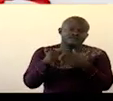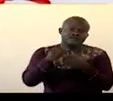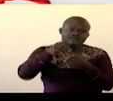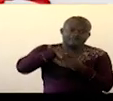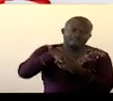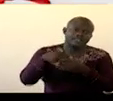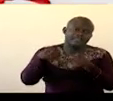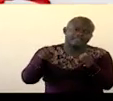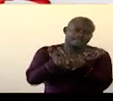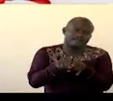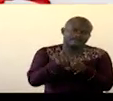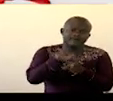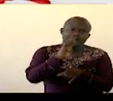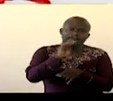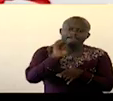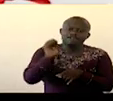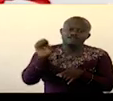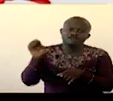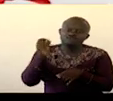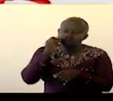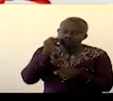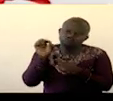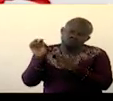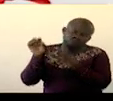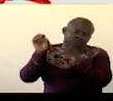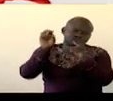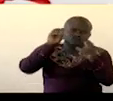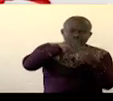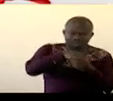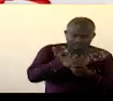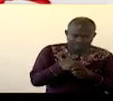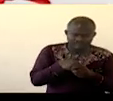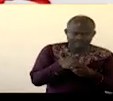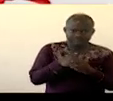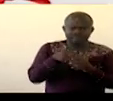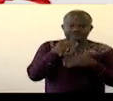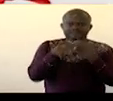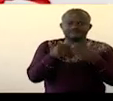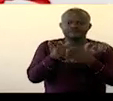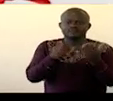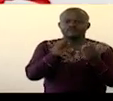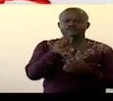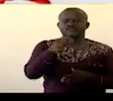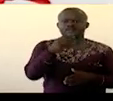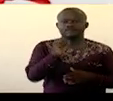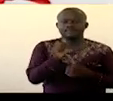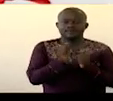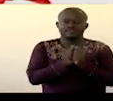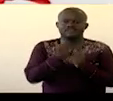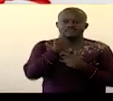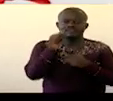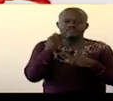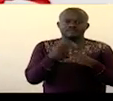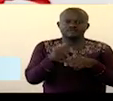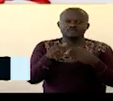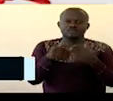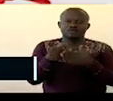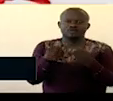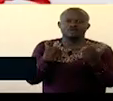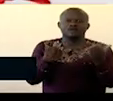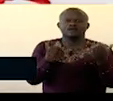insects like bees from anther to stigma. This is what we